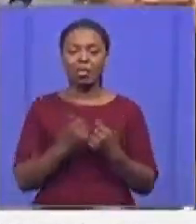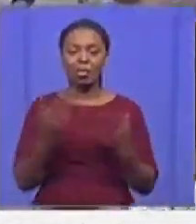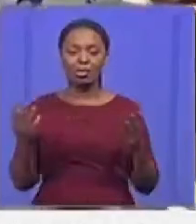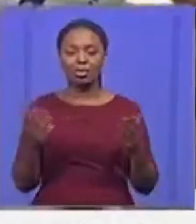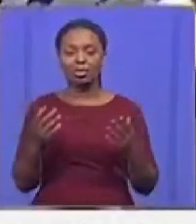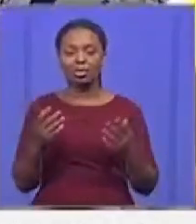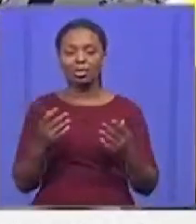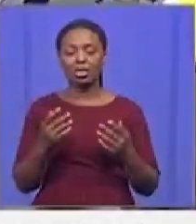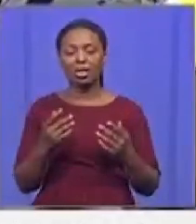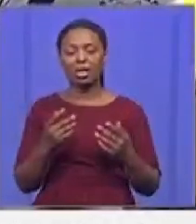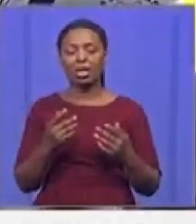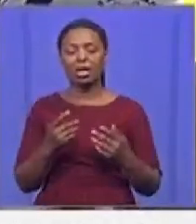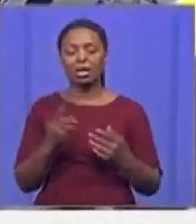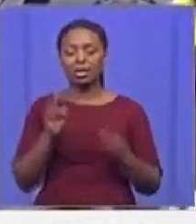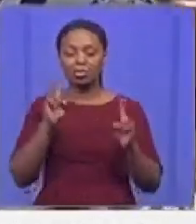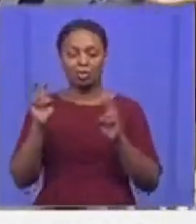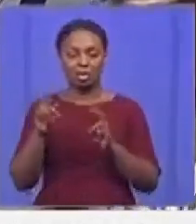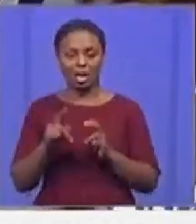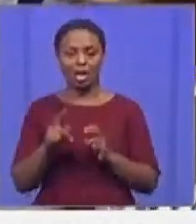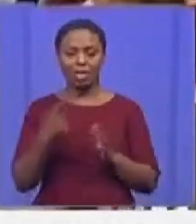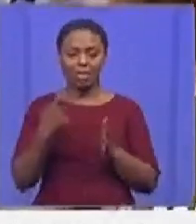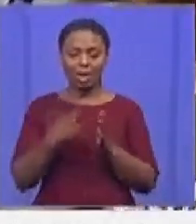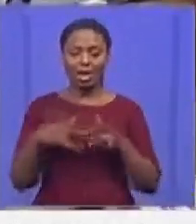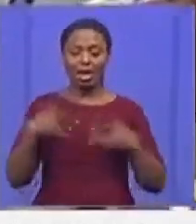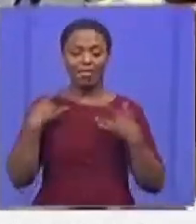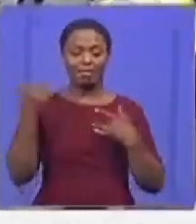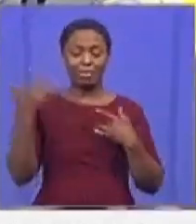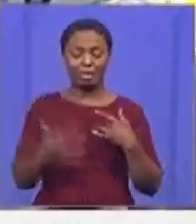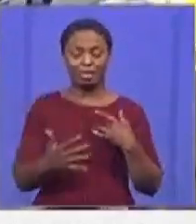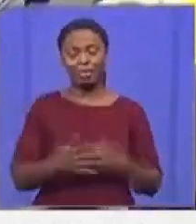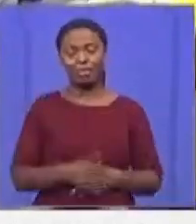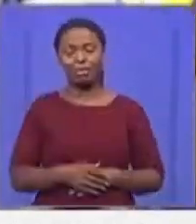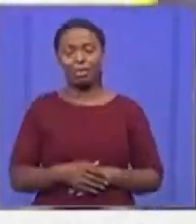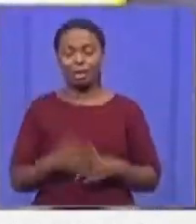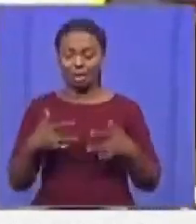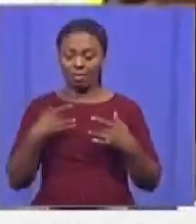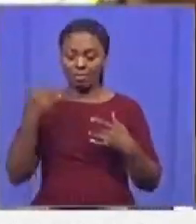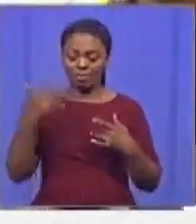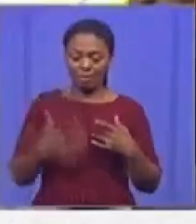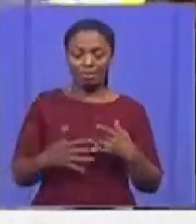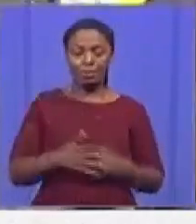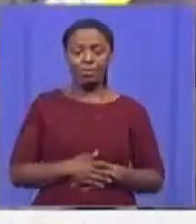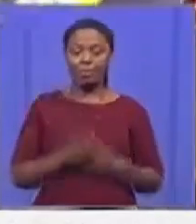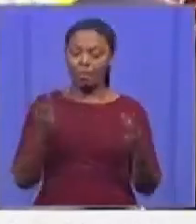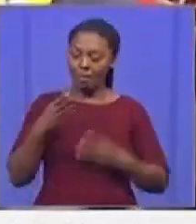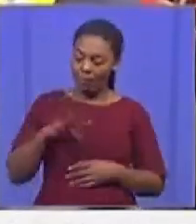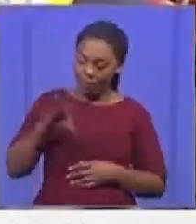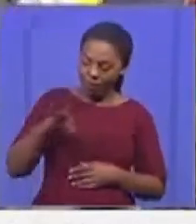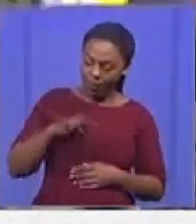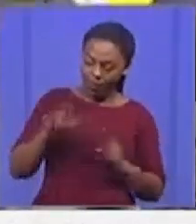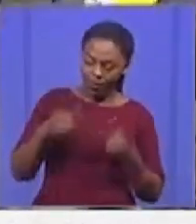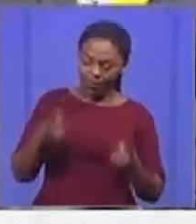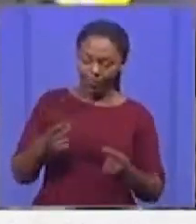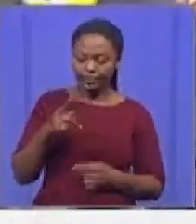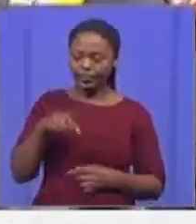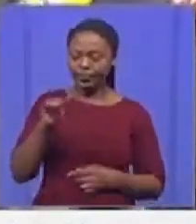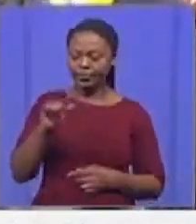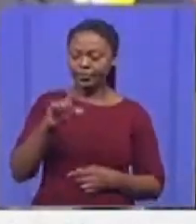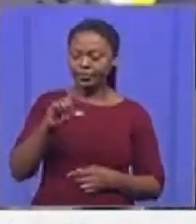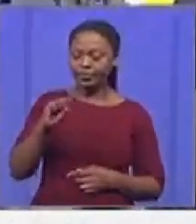properly, so because as you said, the cost of living is very high. People can barely afford themselves. The PSA members